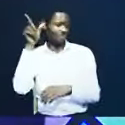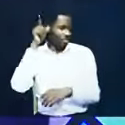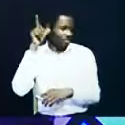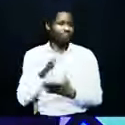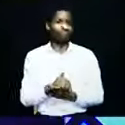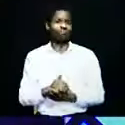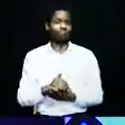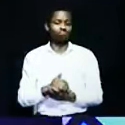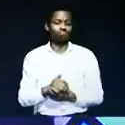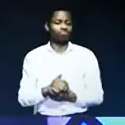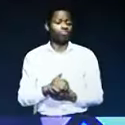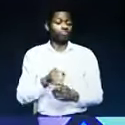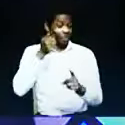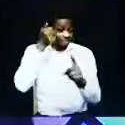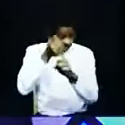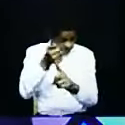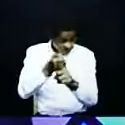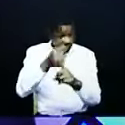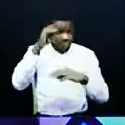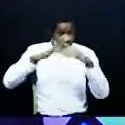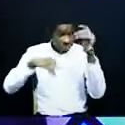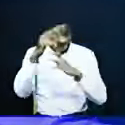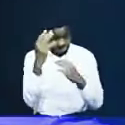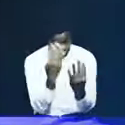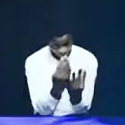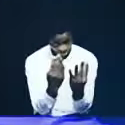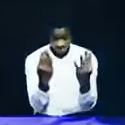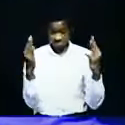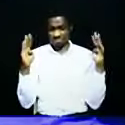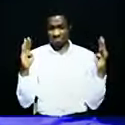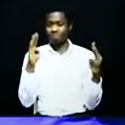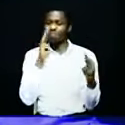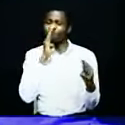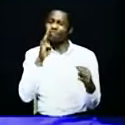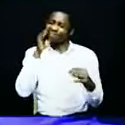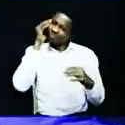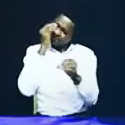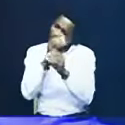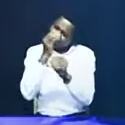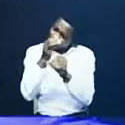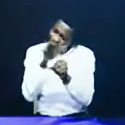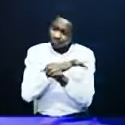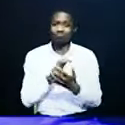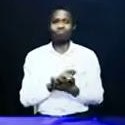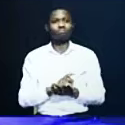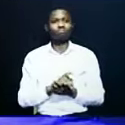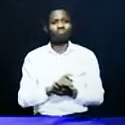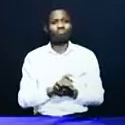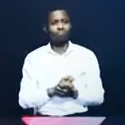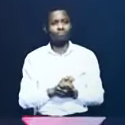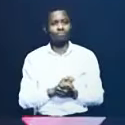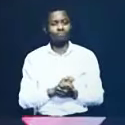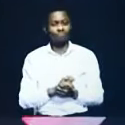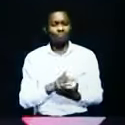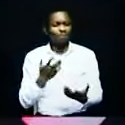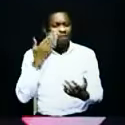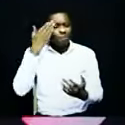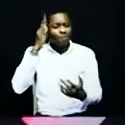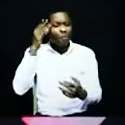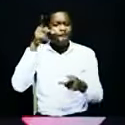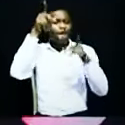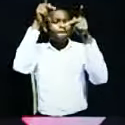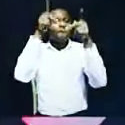Build the blocks. Build the blocks. You may never know what is in the mind of this fellow who is smiling to